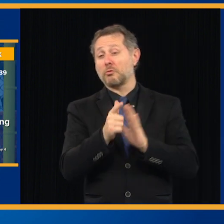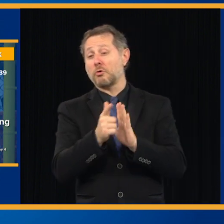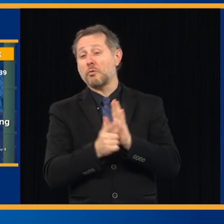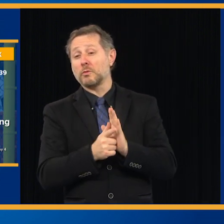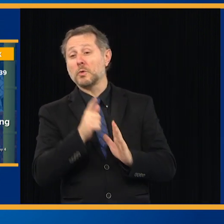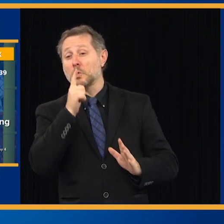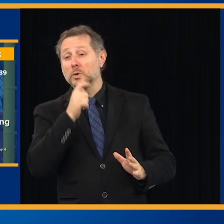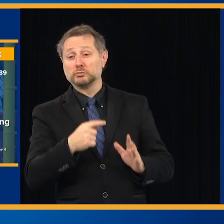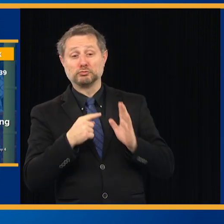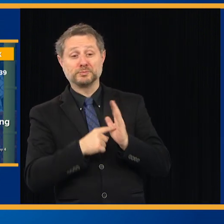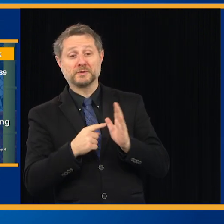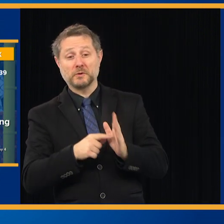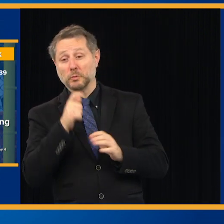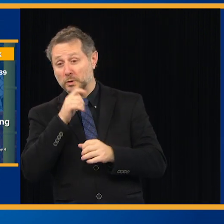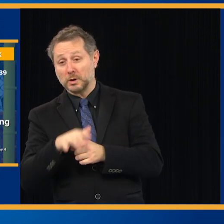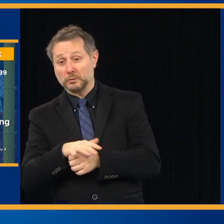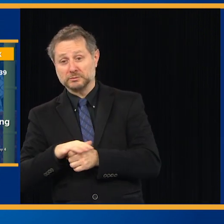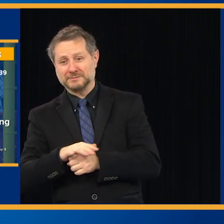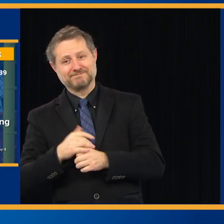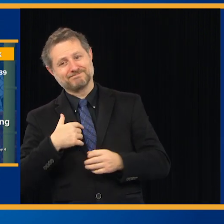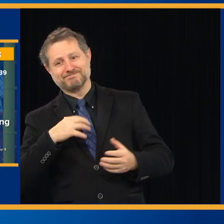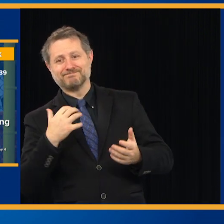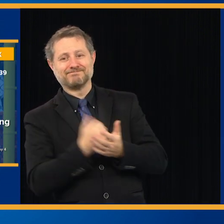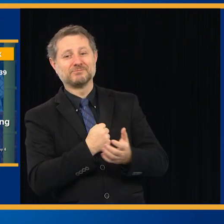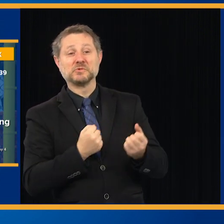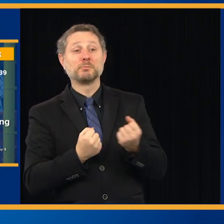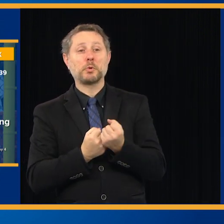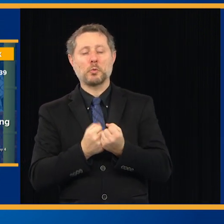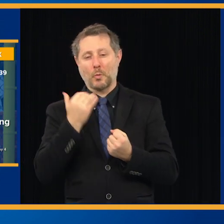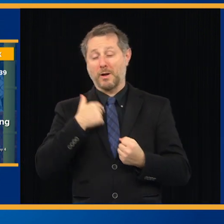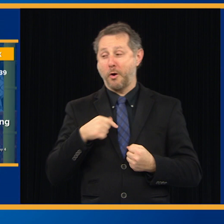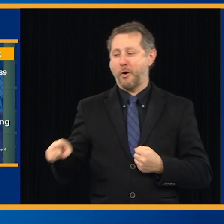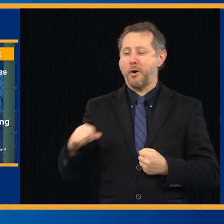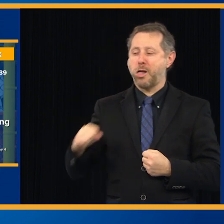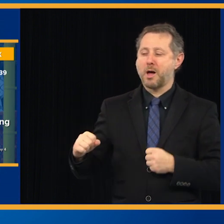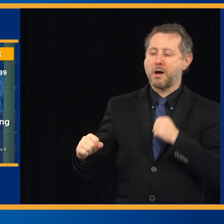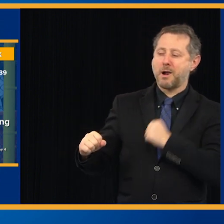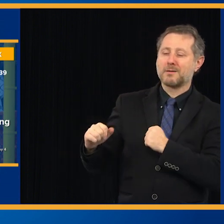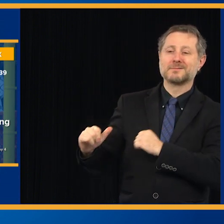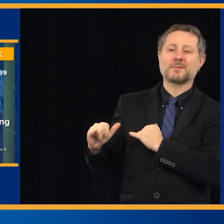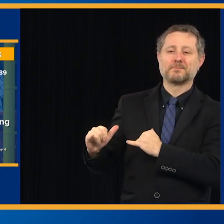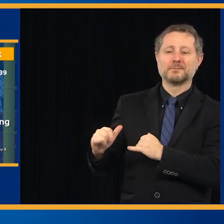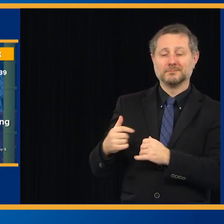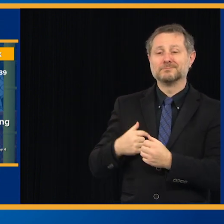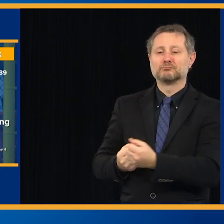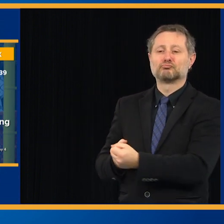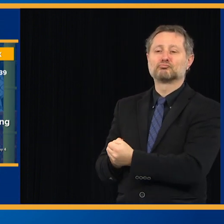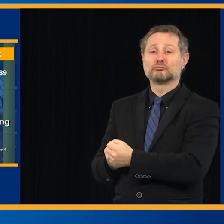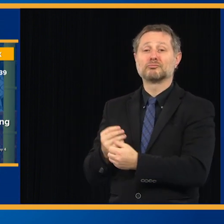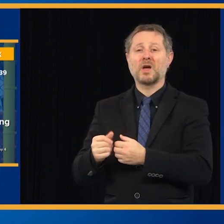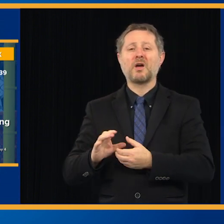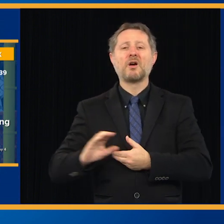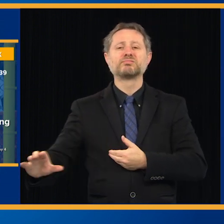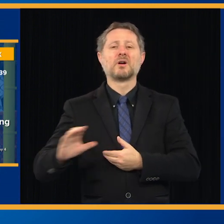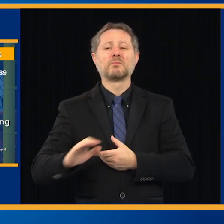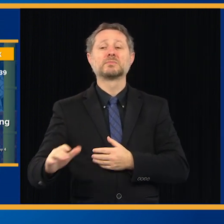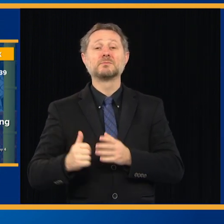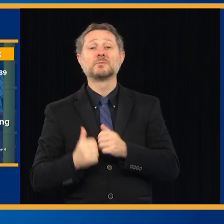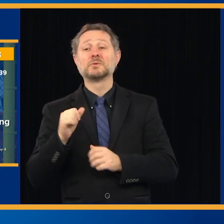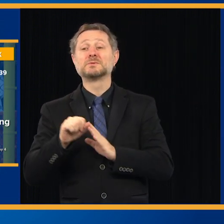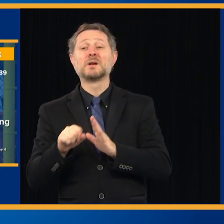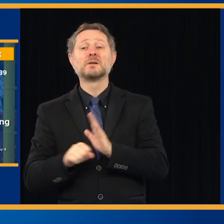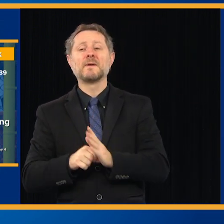passed the past legislation, the money they sent to states was supposed to be for COVID. The whole exercise was this